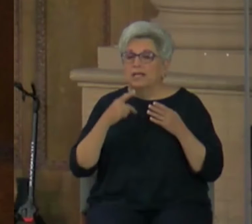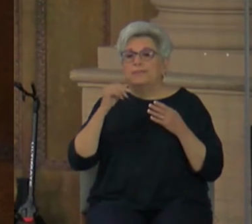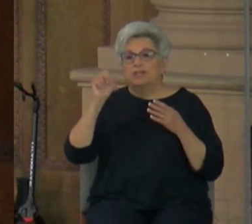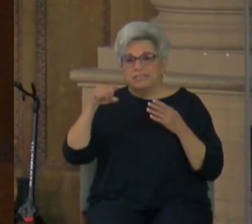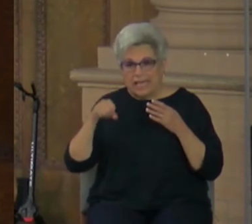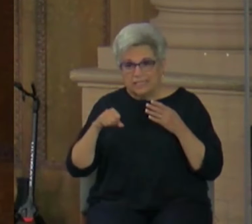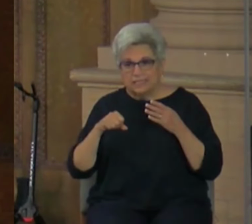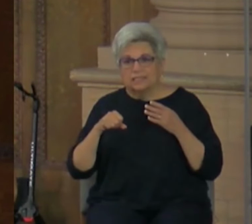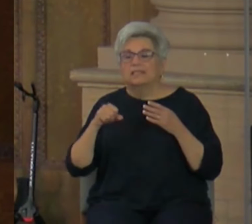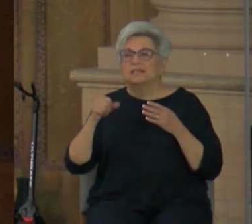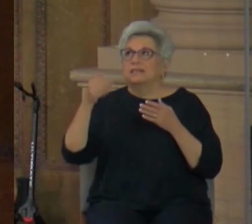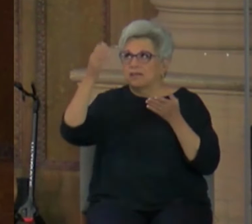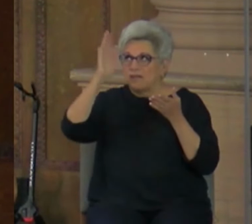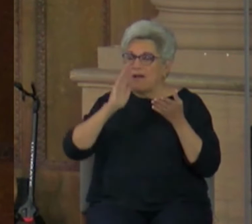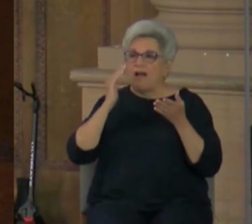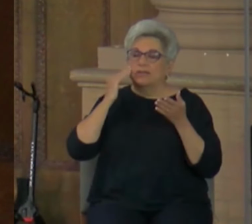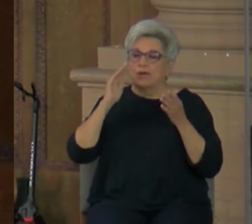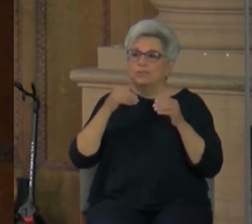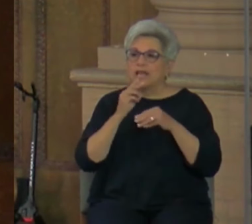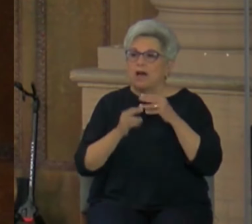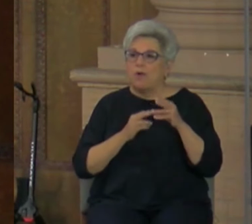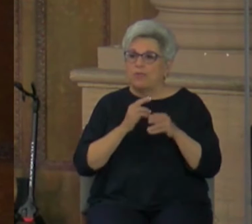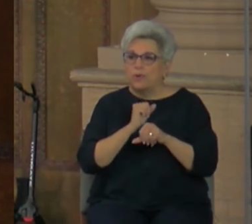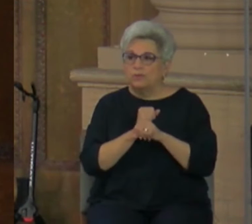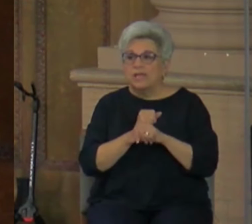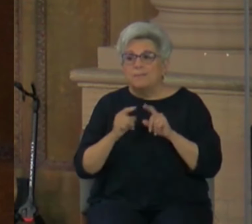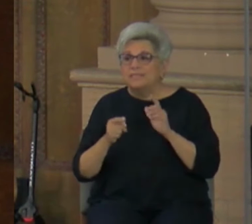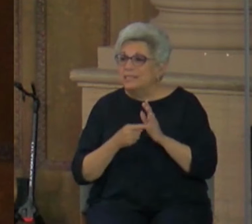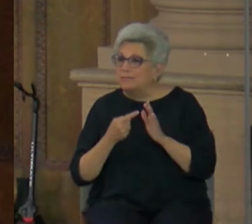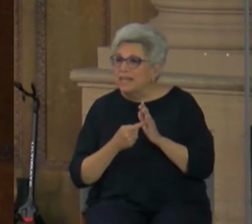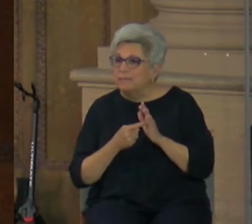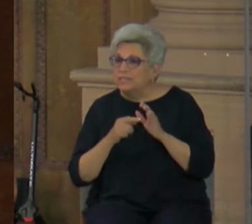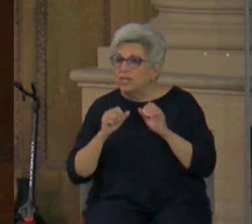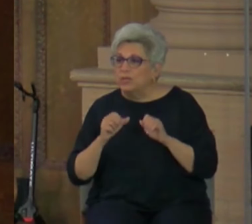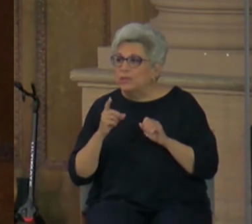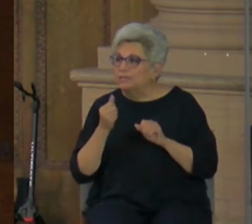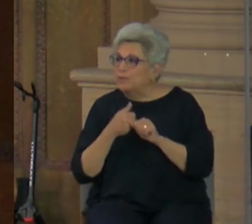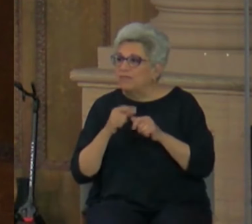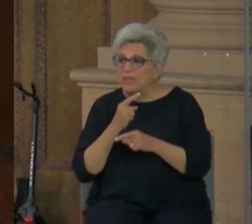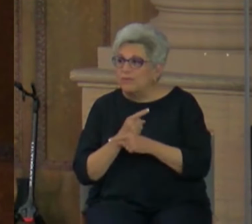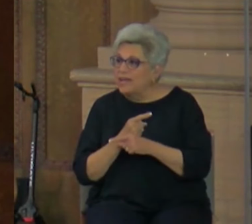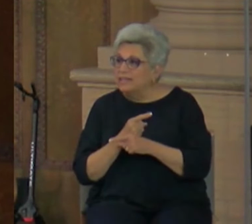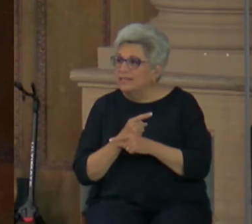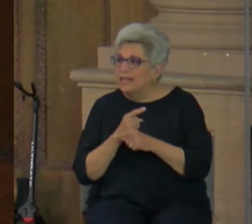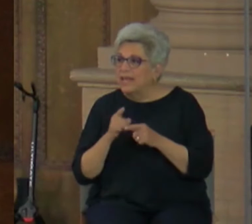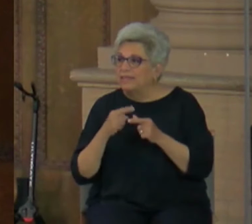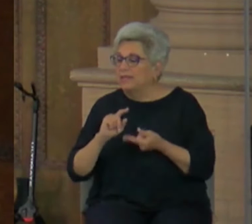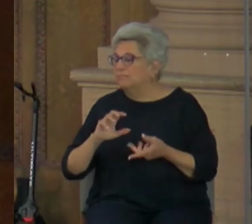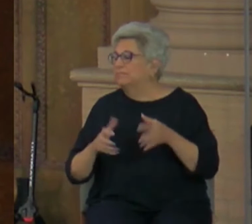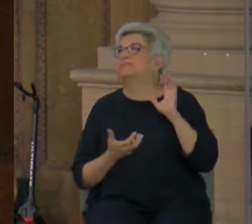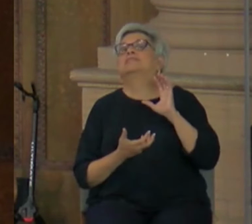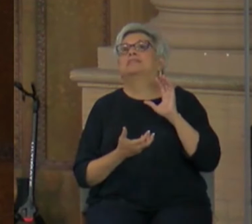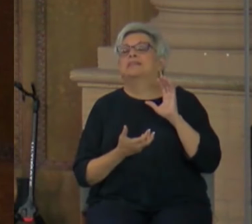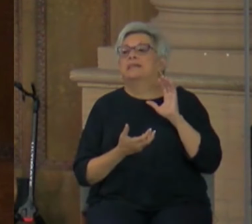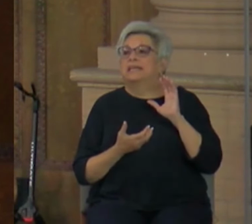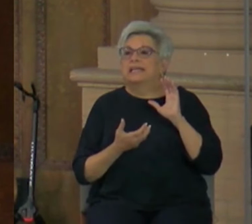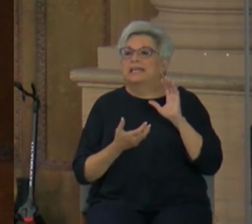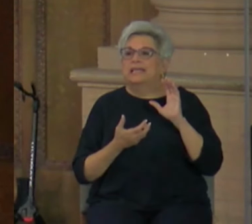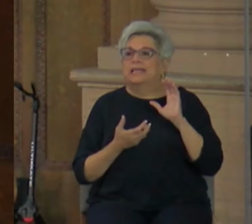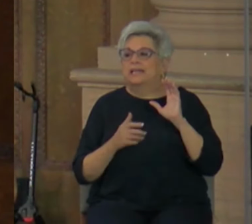how the world works. But sometimes we do everything right, and then the outcome isn't right. It's not